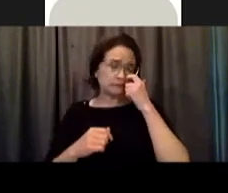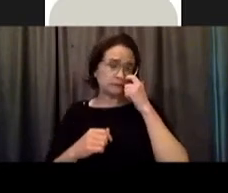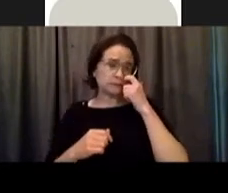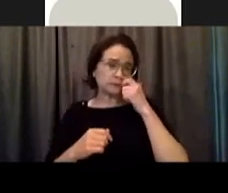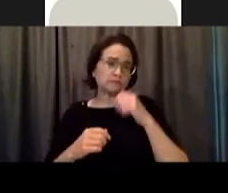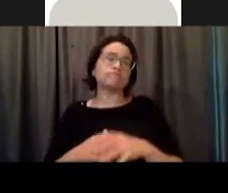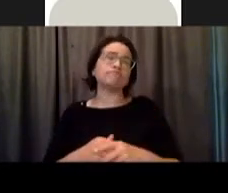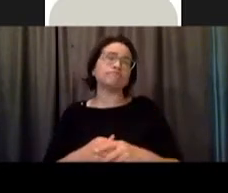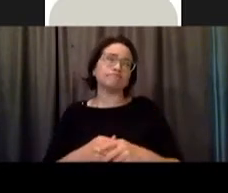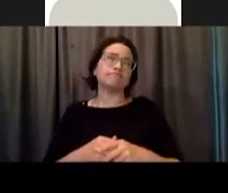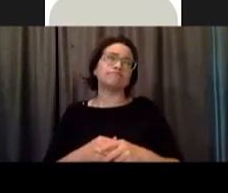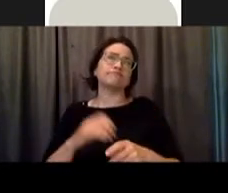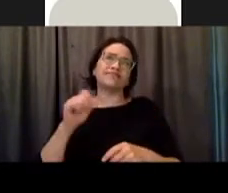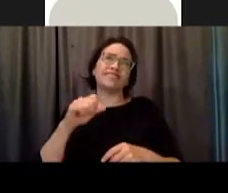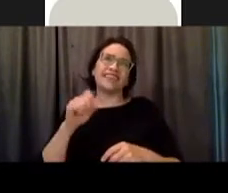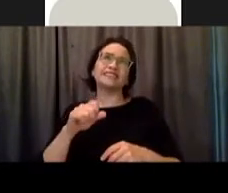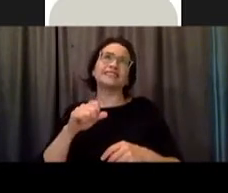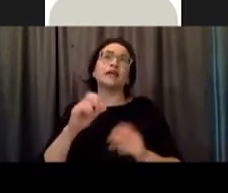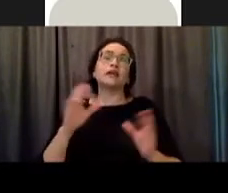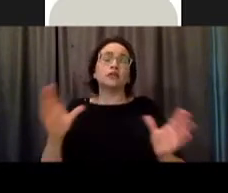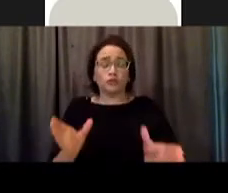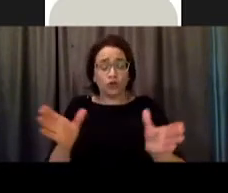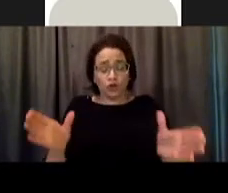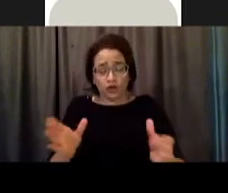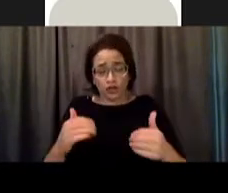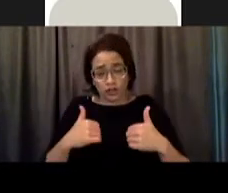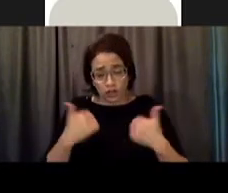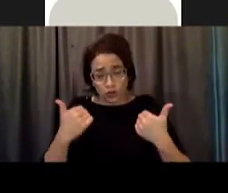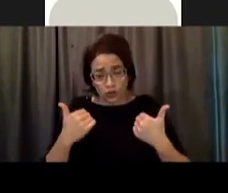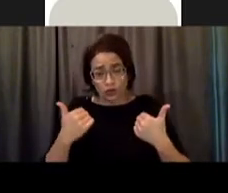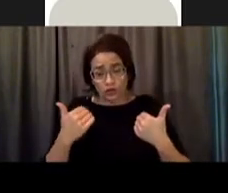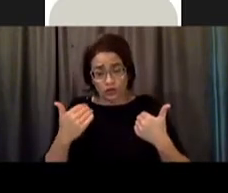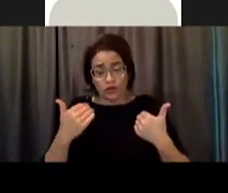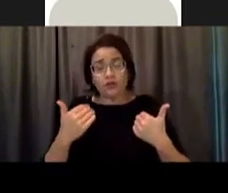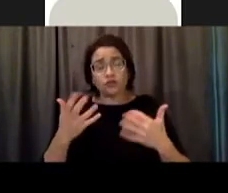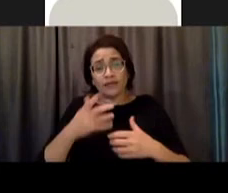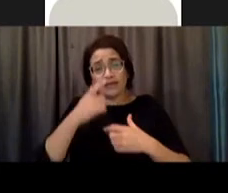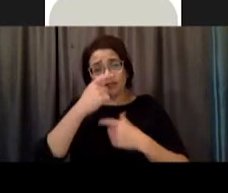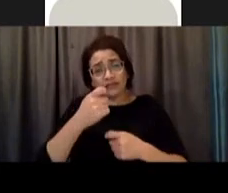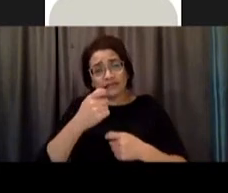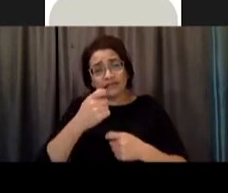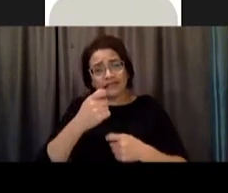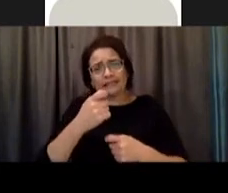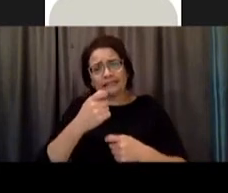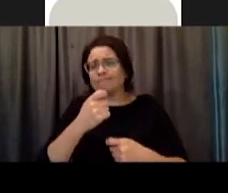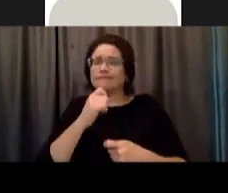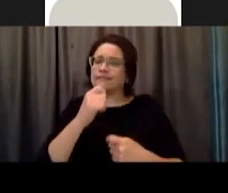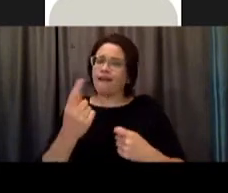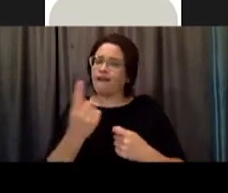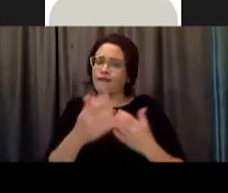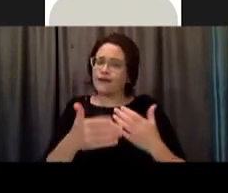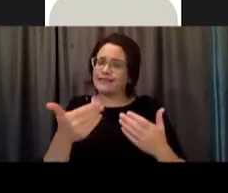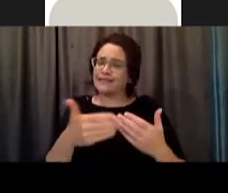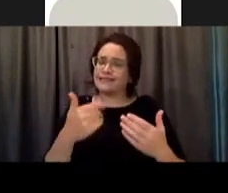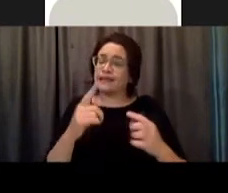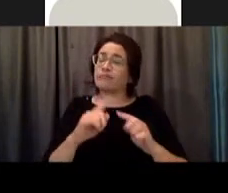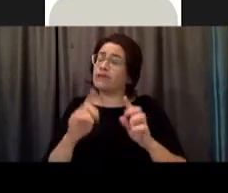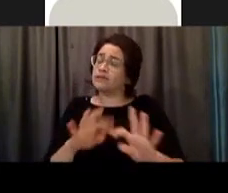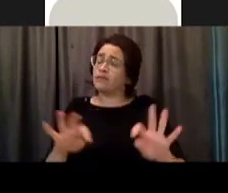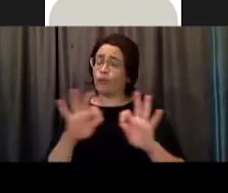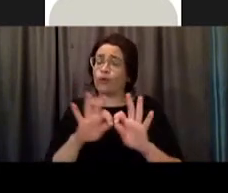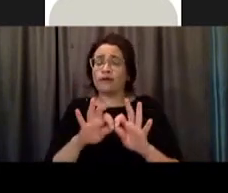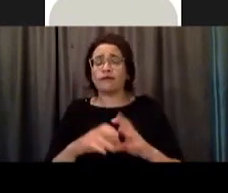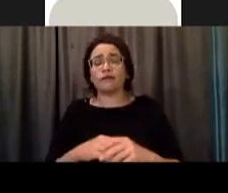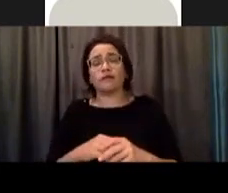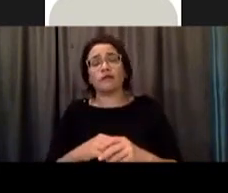not always easy, especially in history, but it is important. In our community, we try to teach